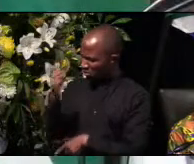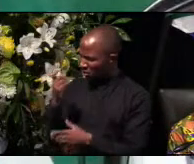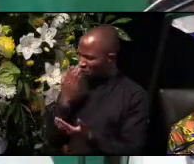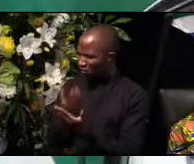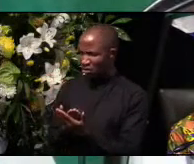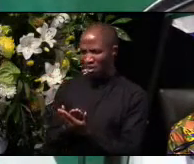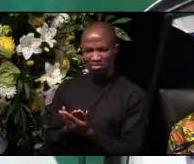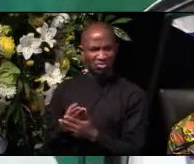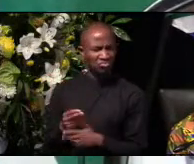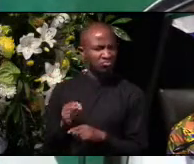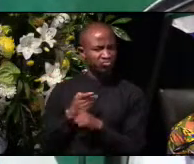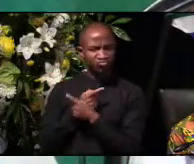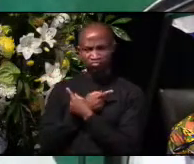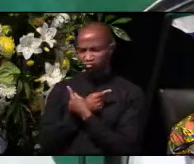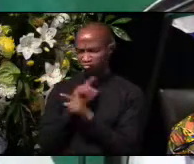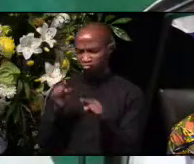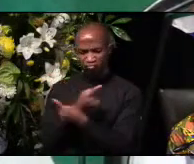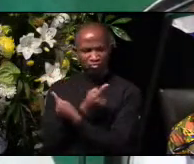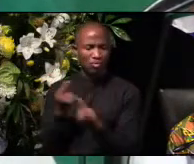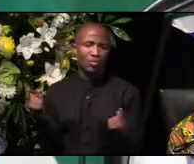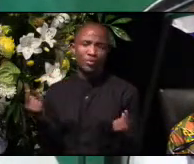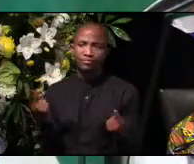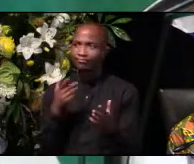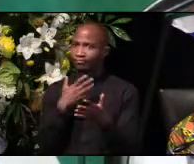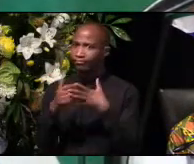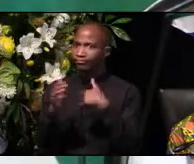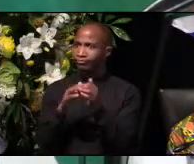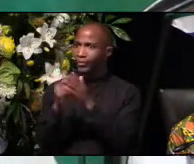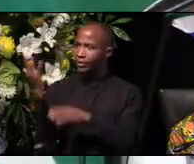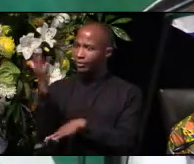whatever they say no longer matters